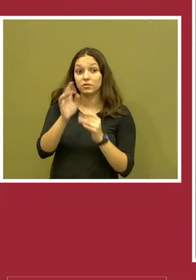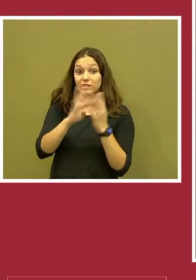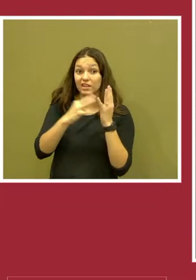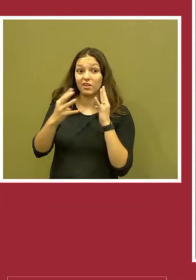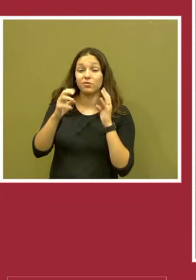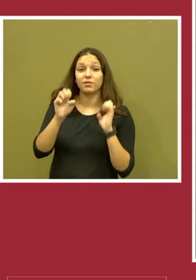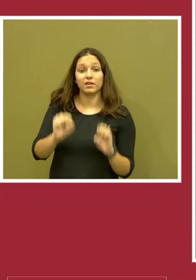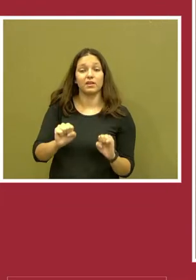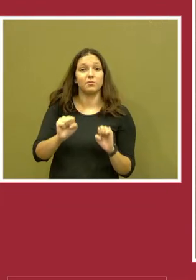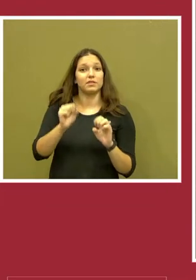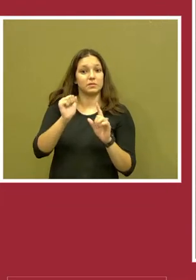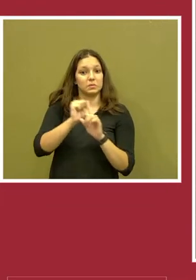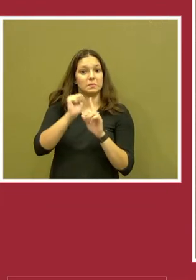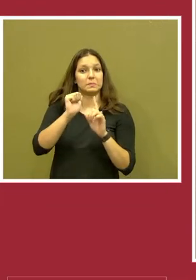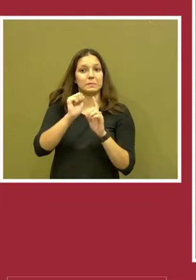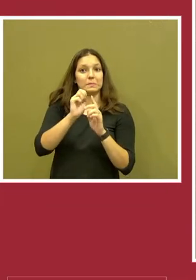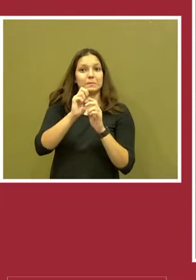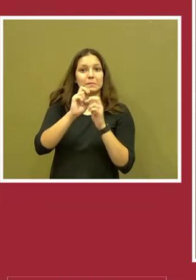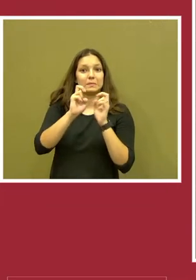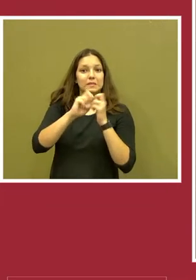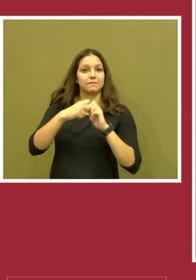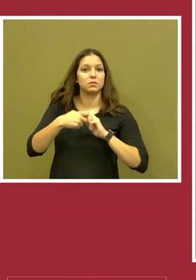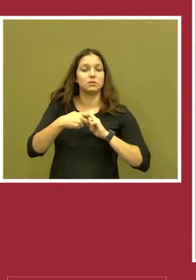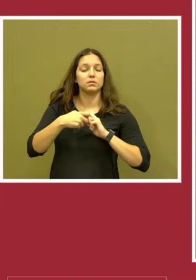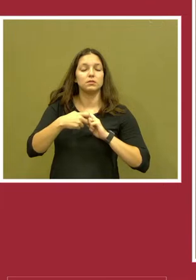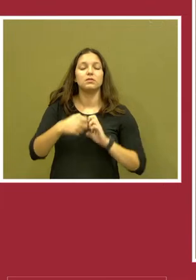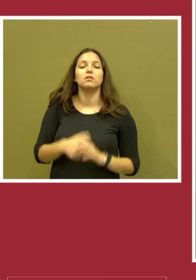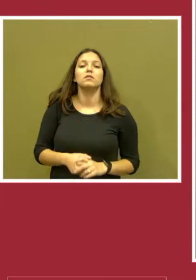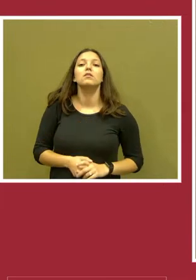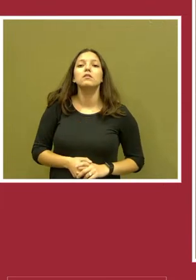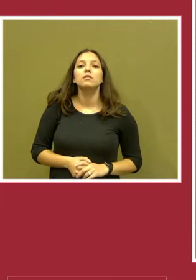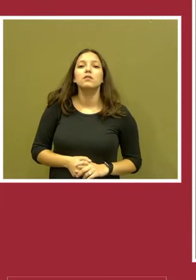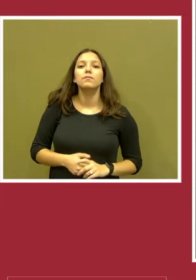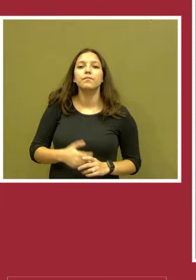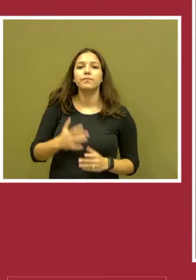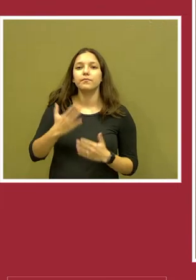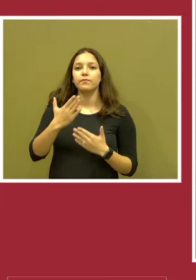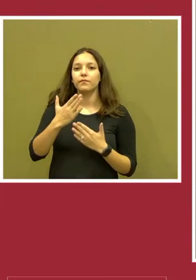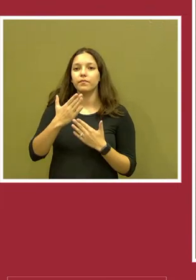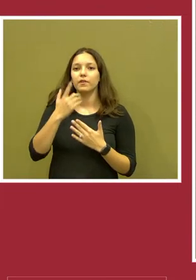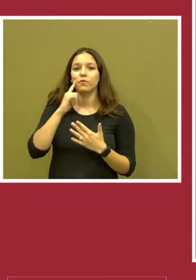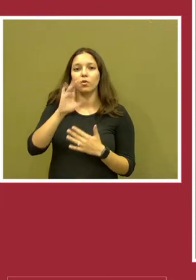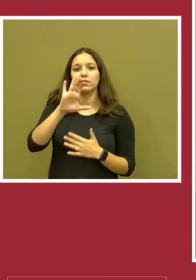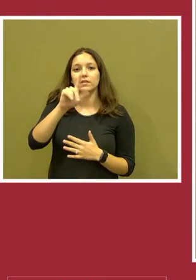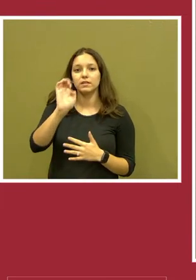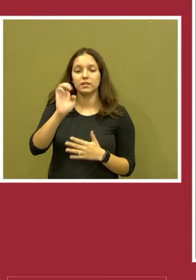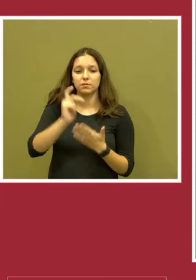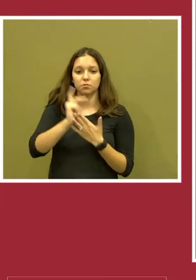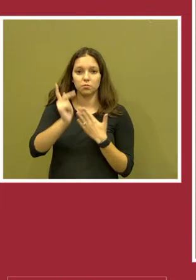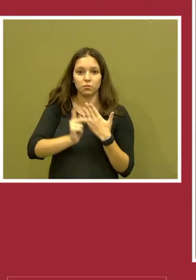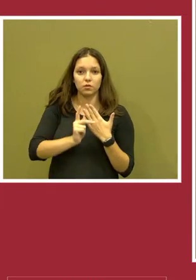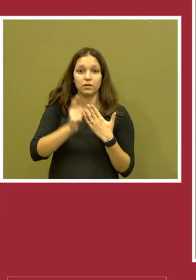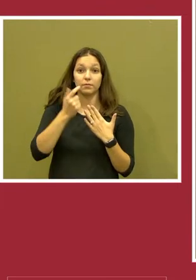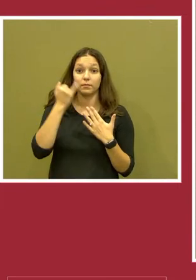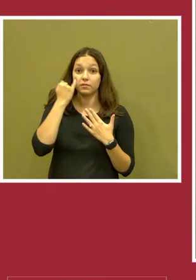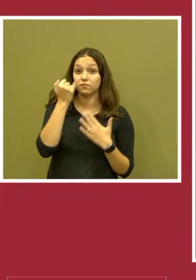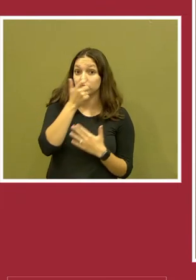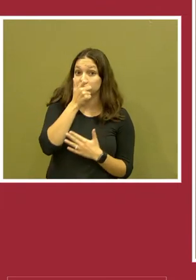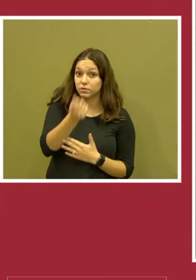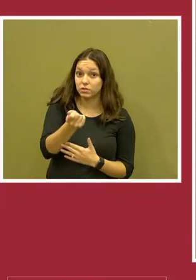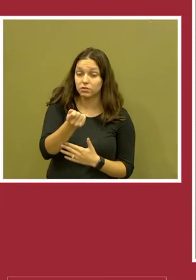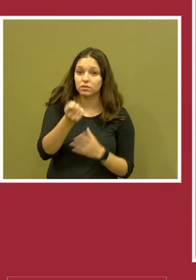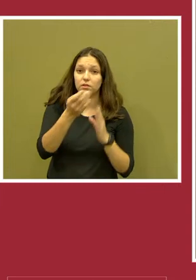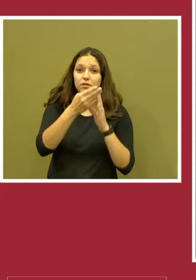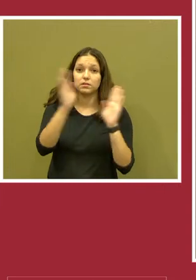there. Mm-hmm. The other option, though, is for some of these CTE programs, if they're interested, an